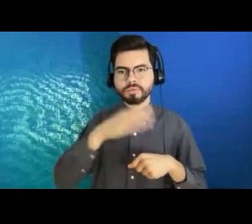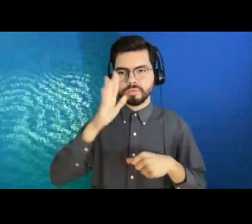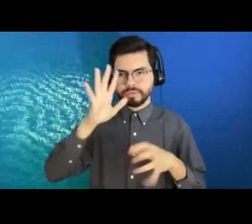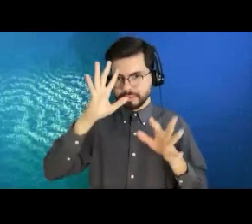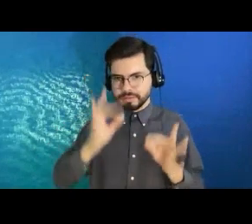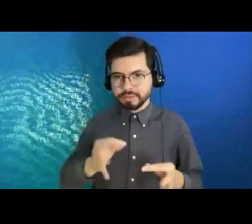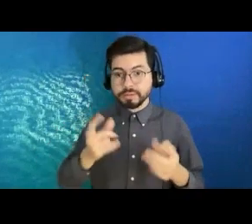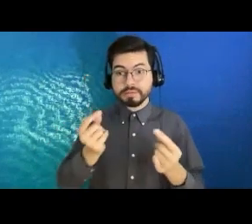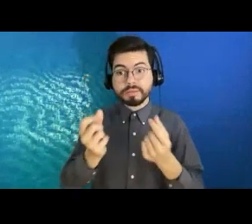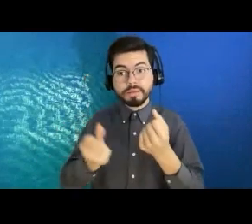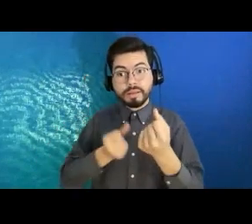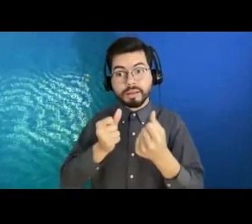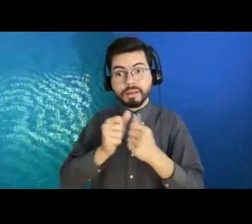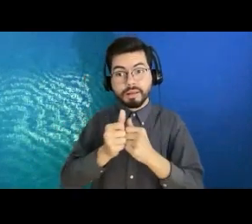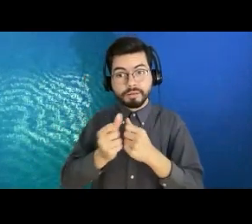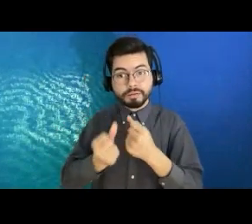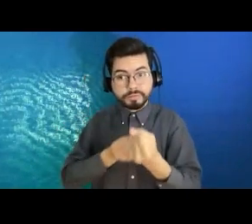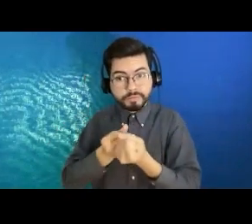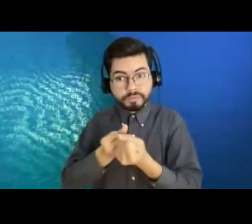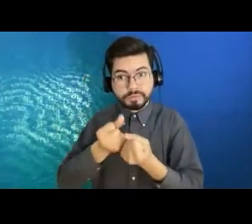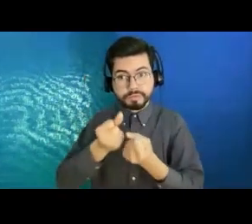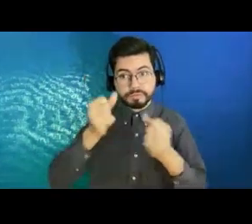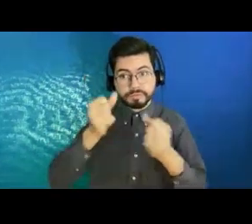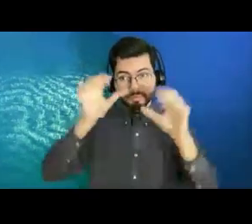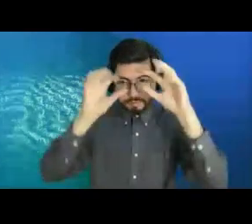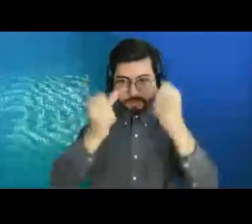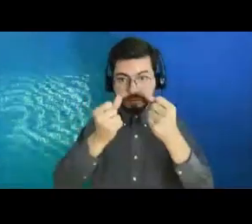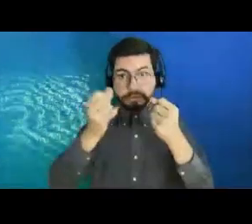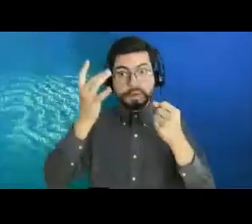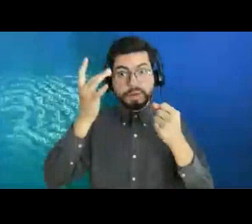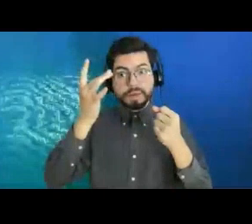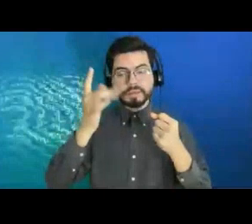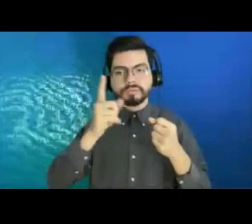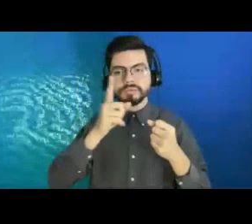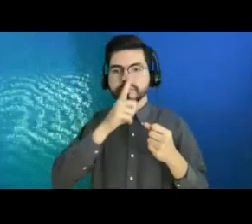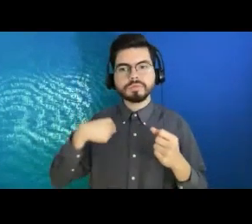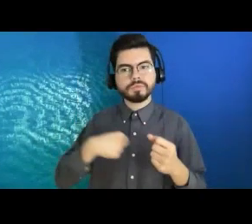Because the first time we hit an impasse.